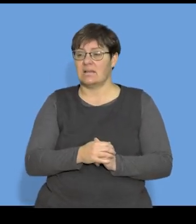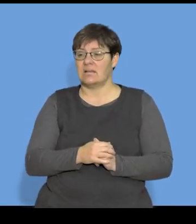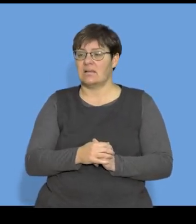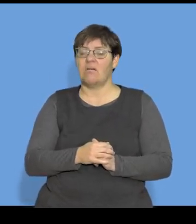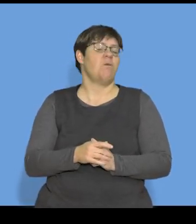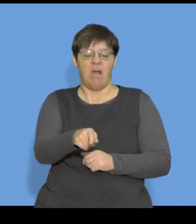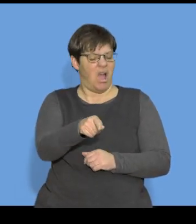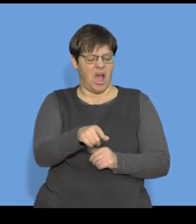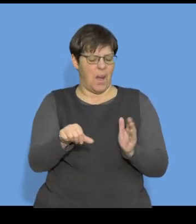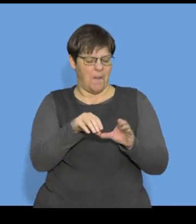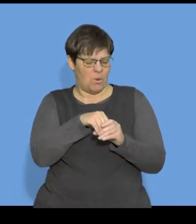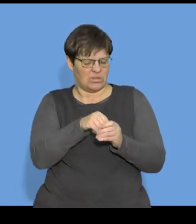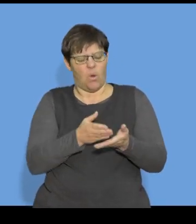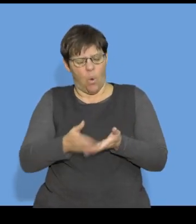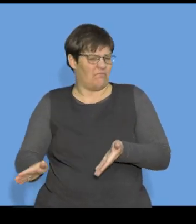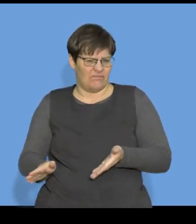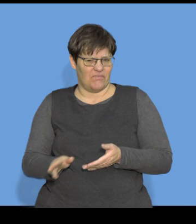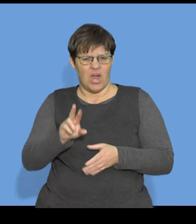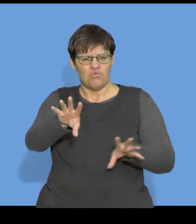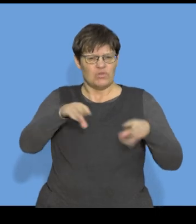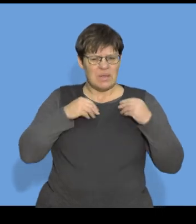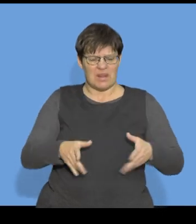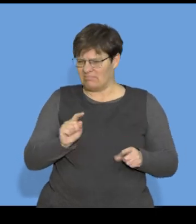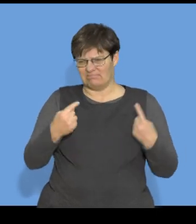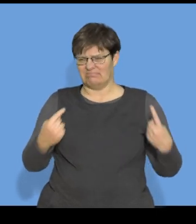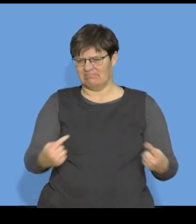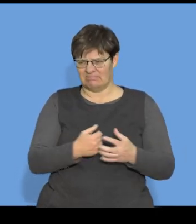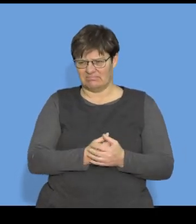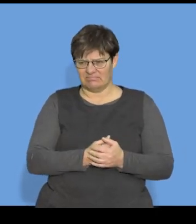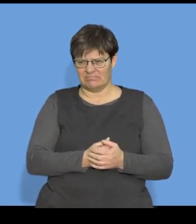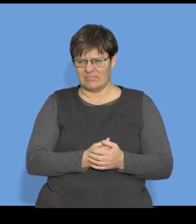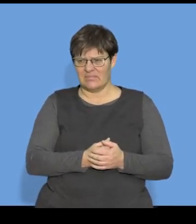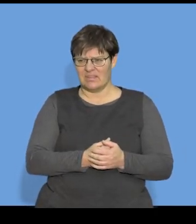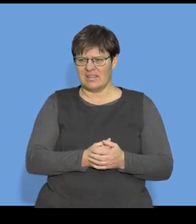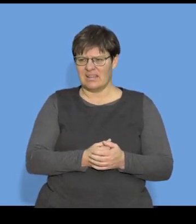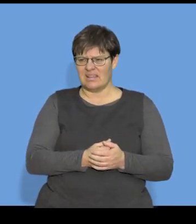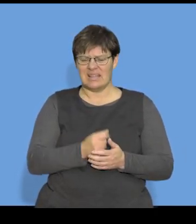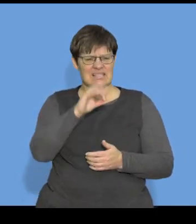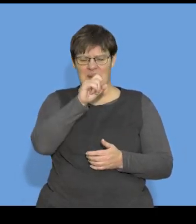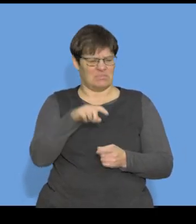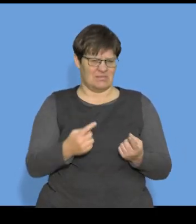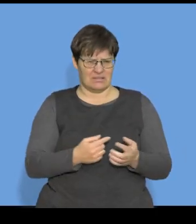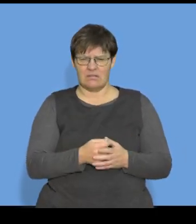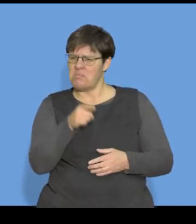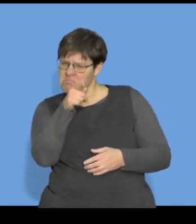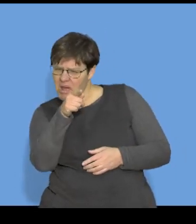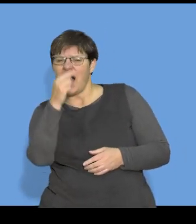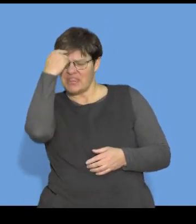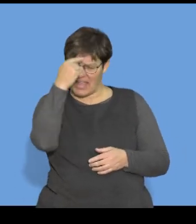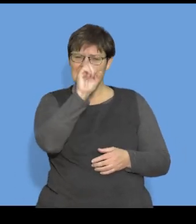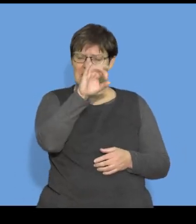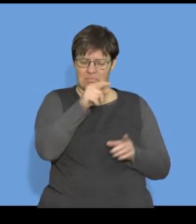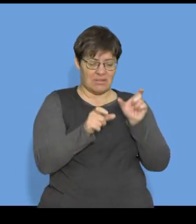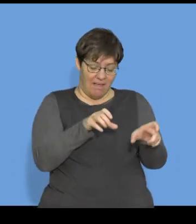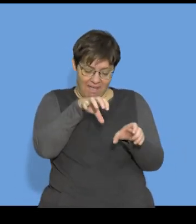We said we delete what is not in. Receptor cannot be receptor. A synapse. Synapse should be